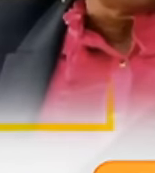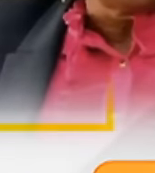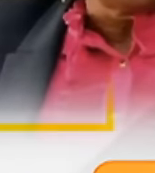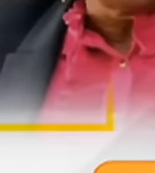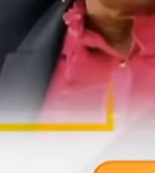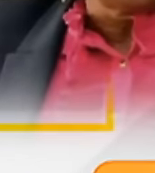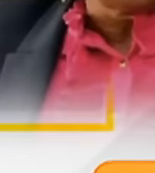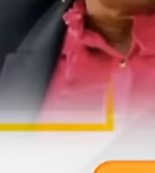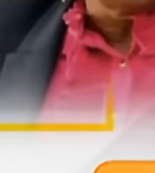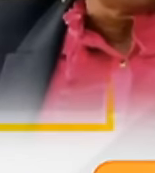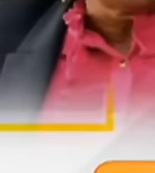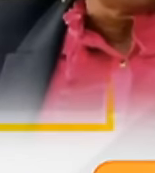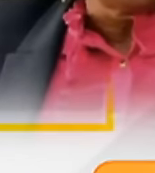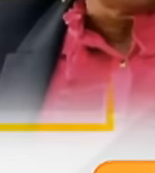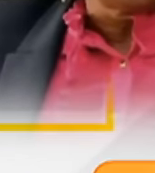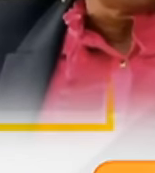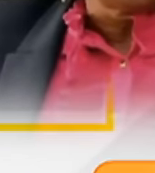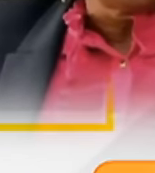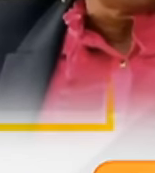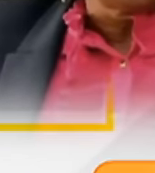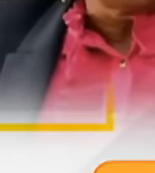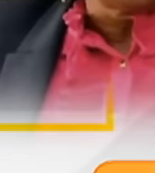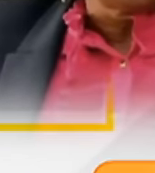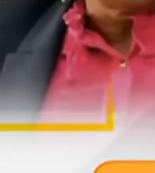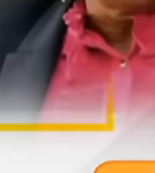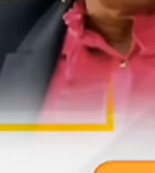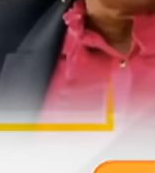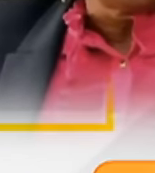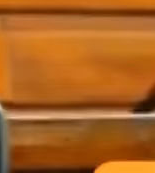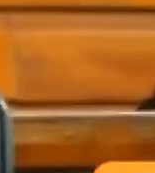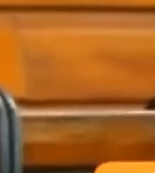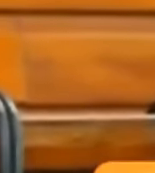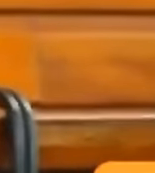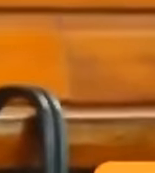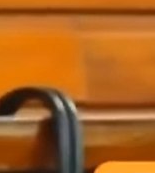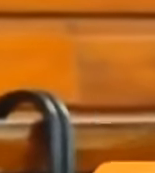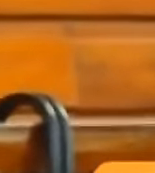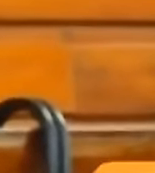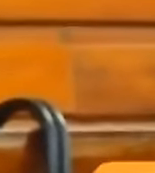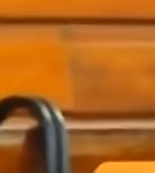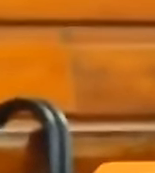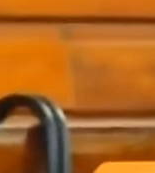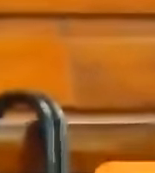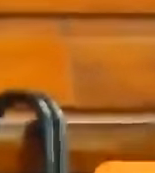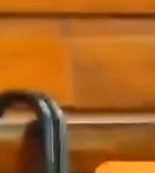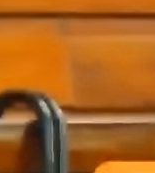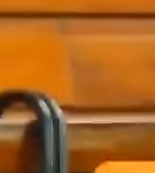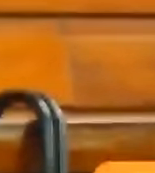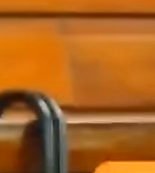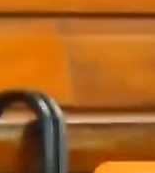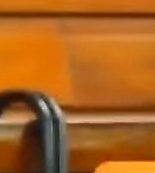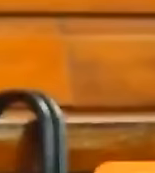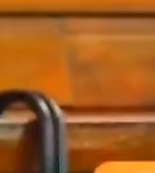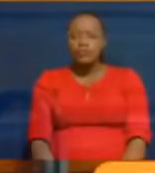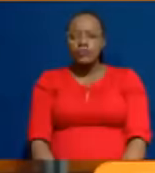was operating closed shop and she failed to refund the depositors. Summons to issue that is against the other